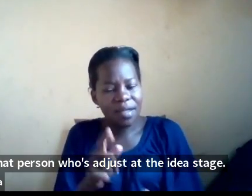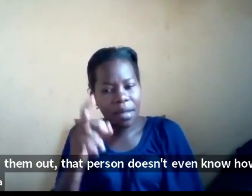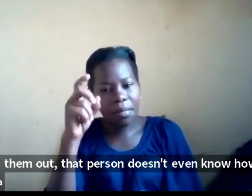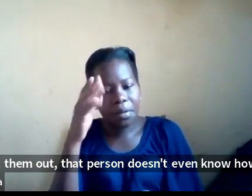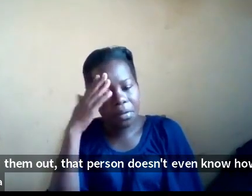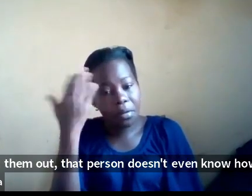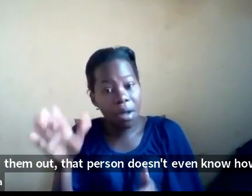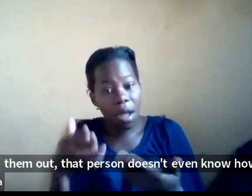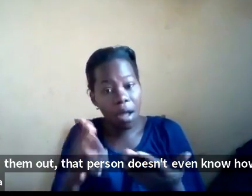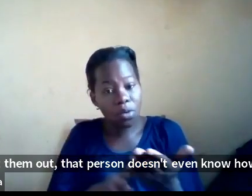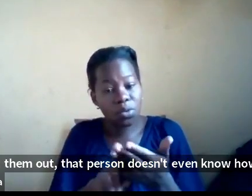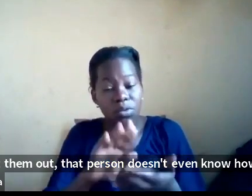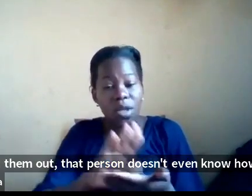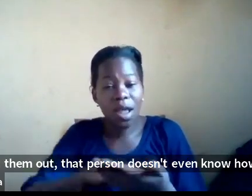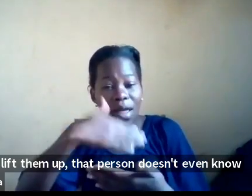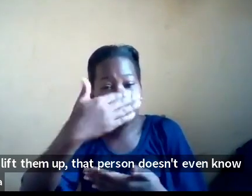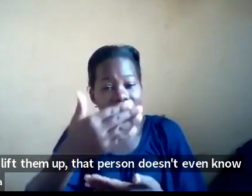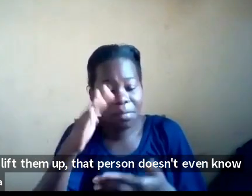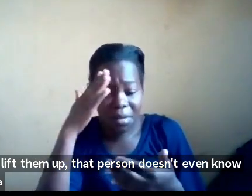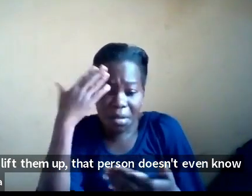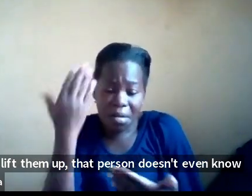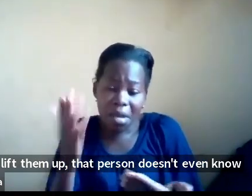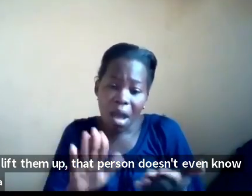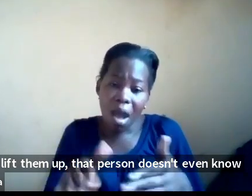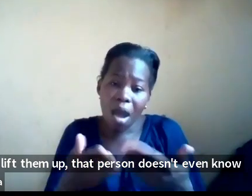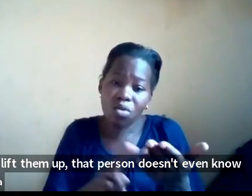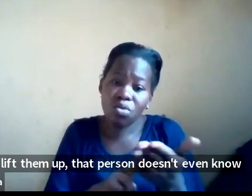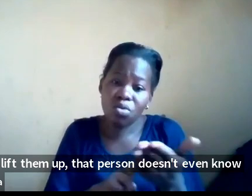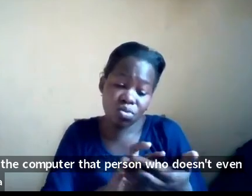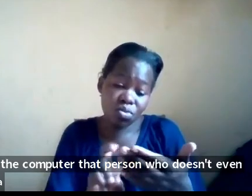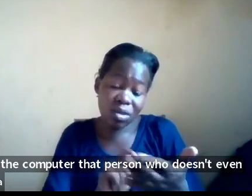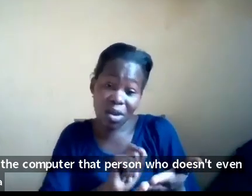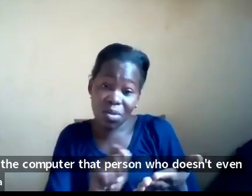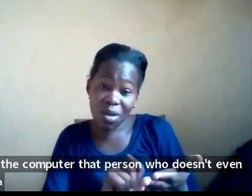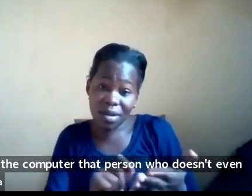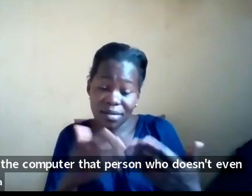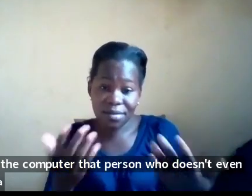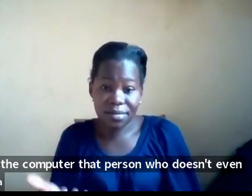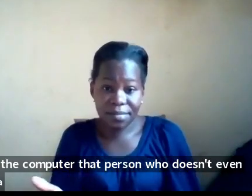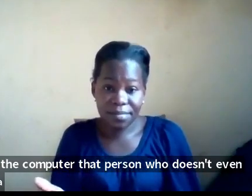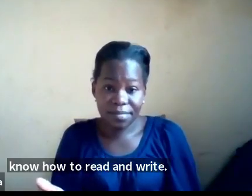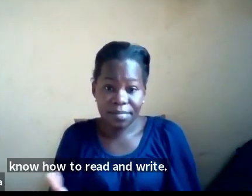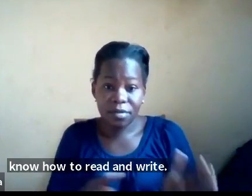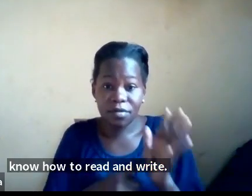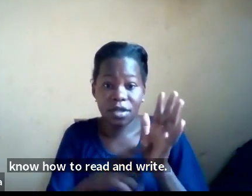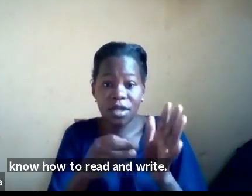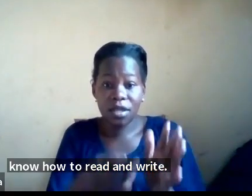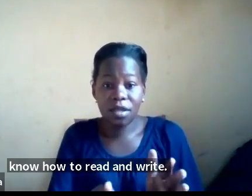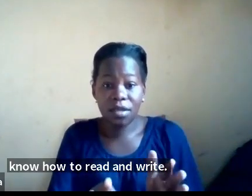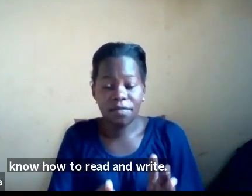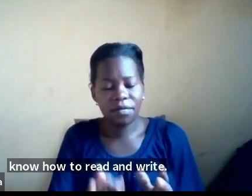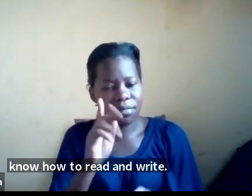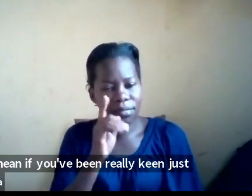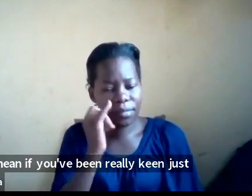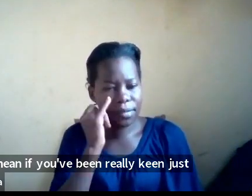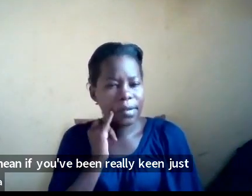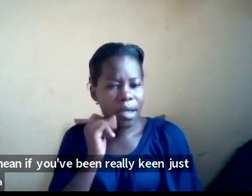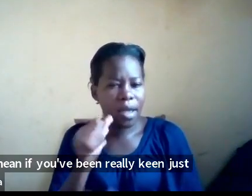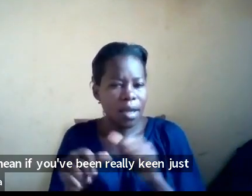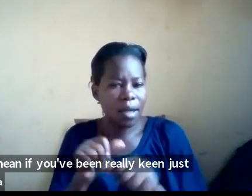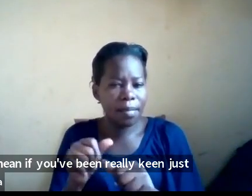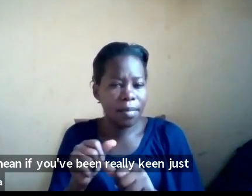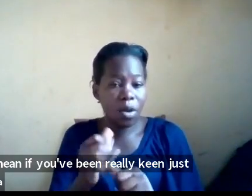use the computer. That person who doesn't even know how to read and write. I mean, if you've been really keen, just for the